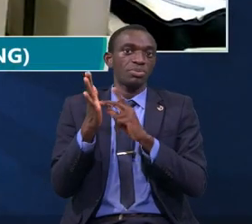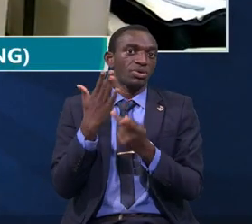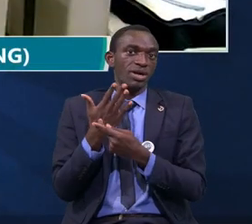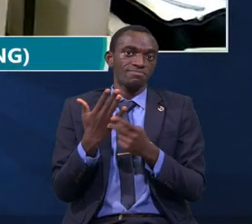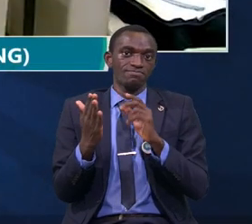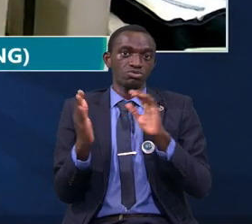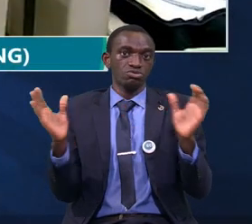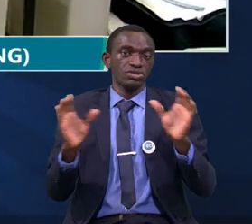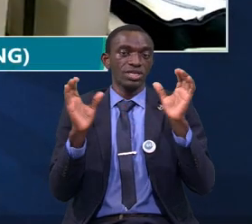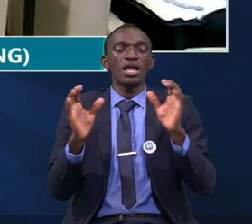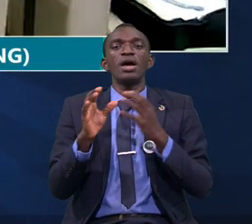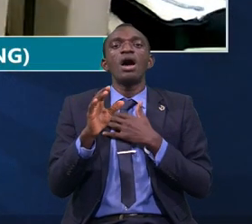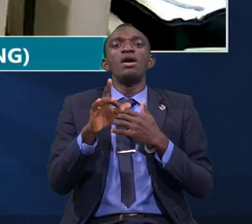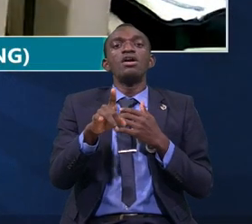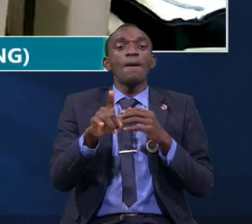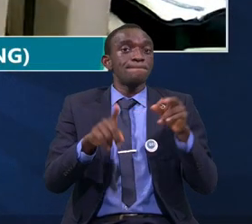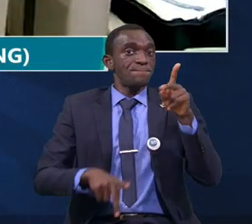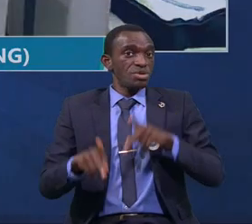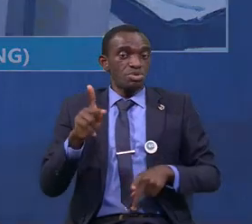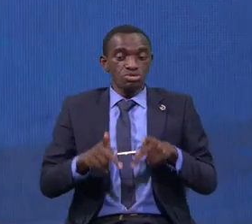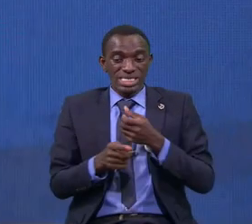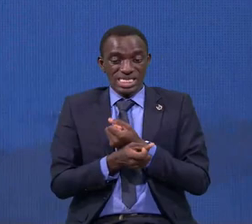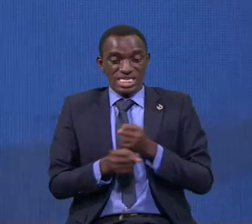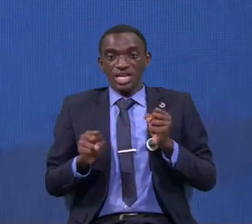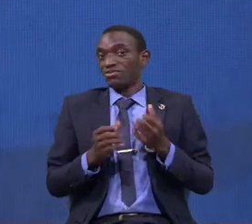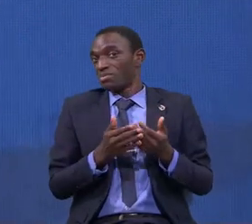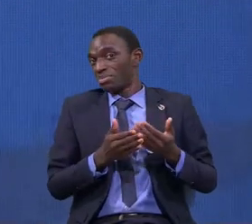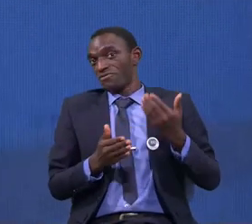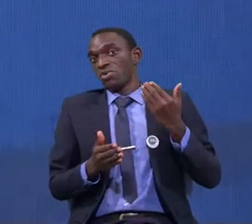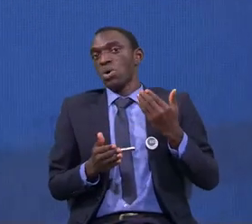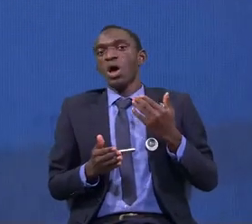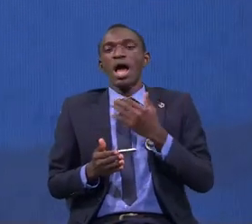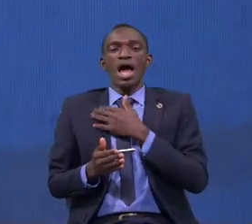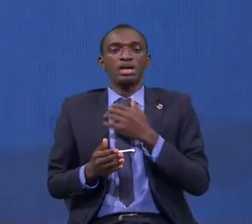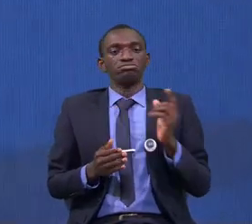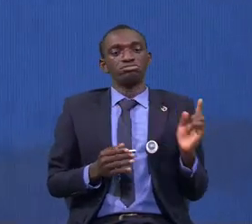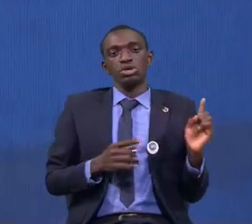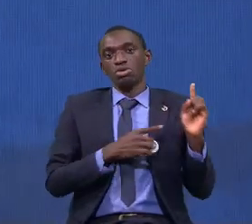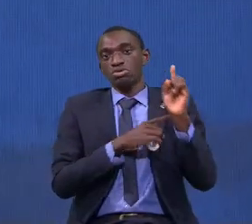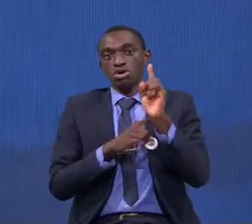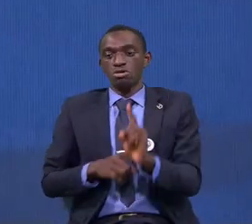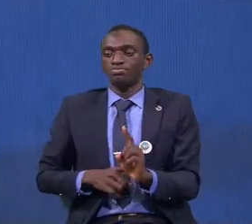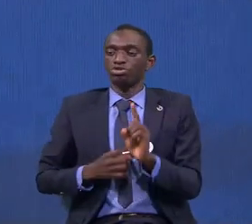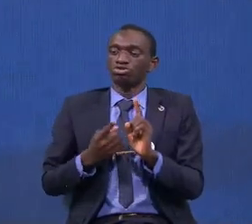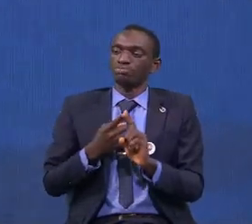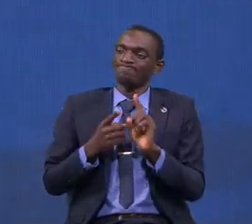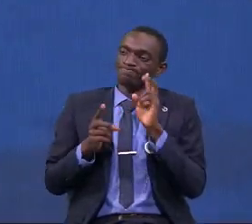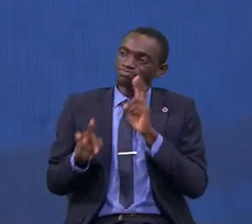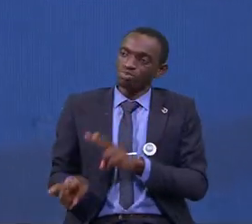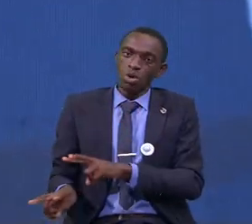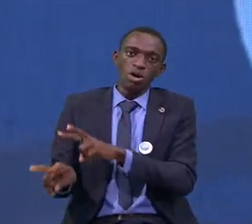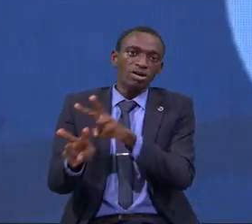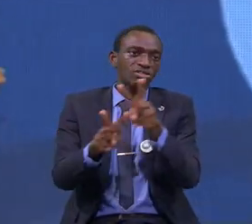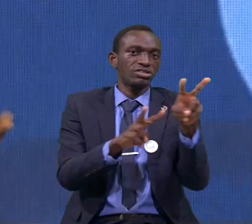there are some people who are saved. And they come as spectators.